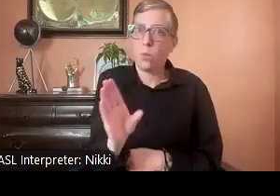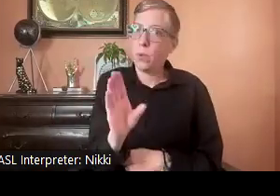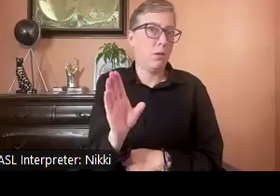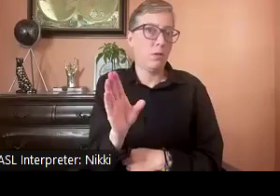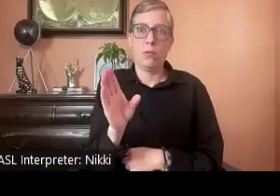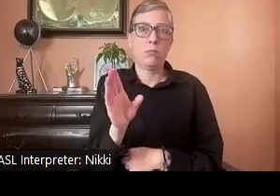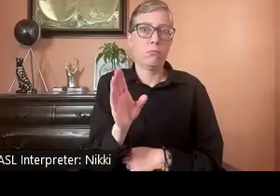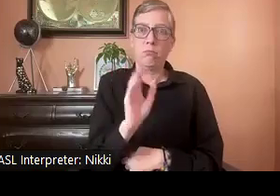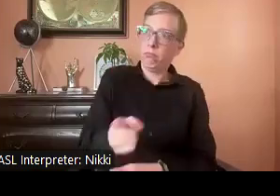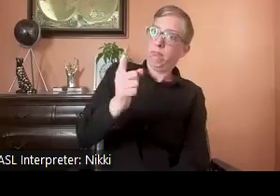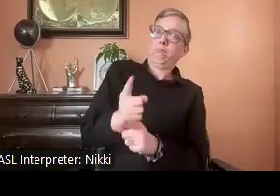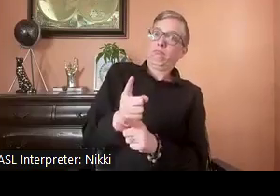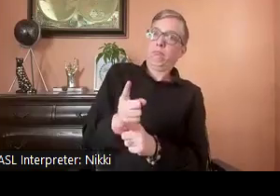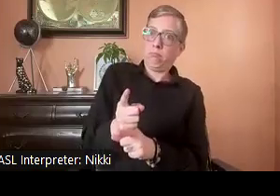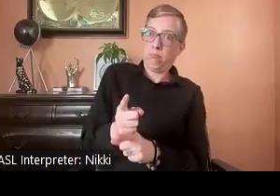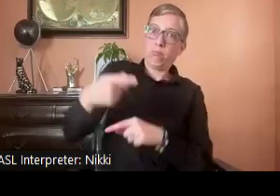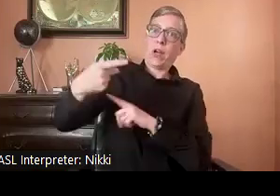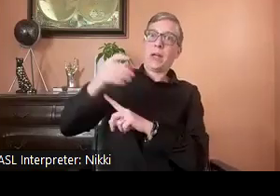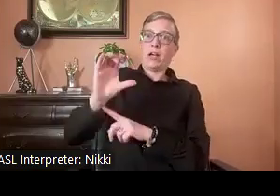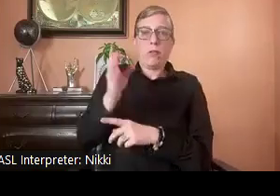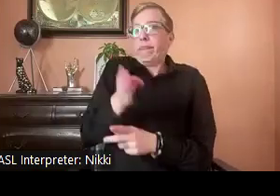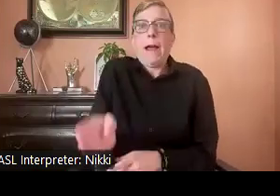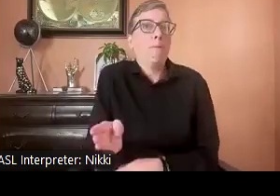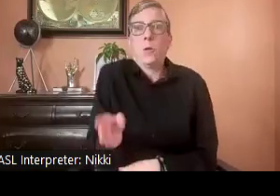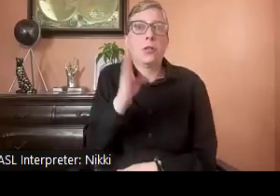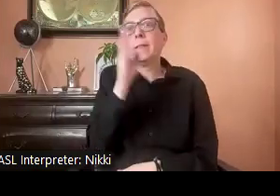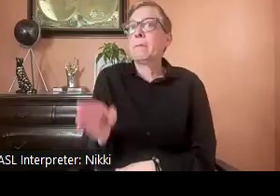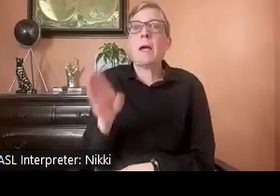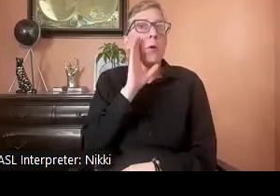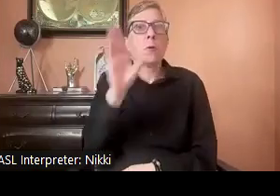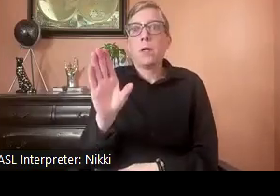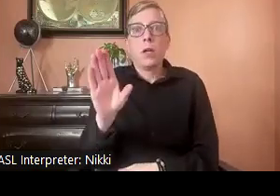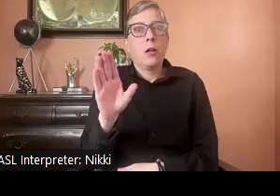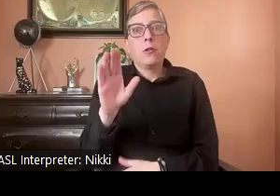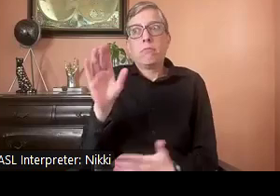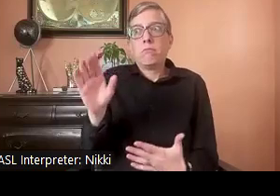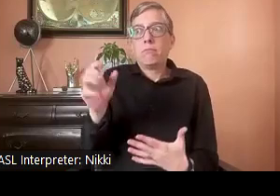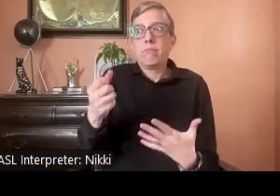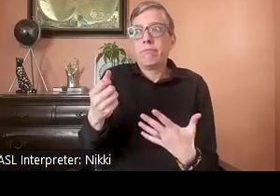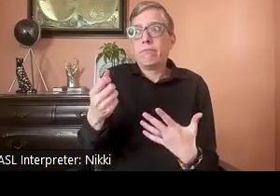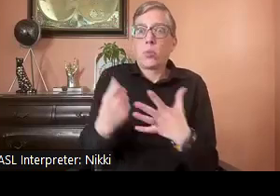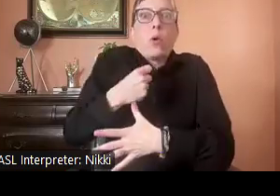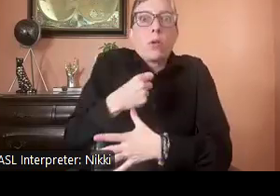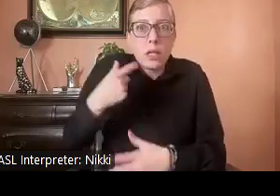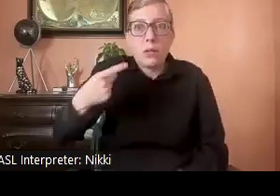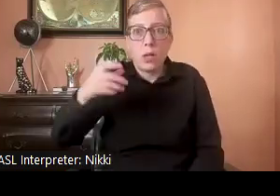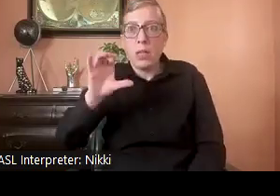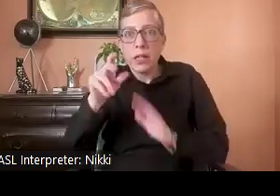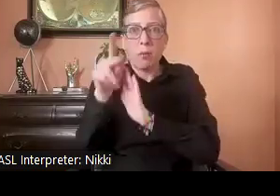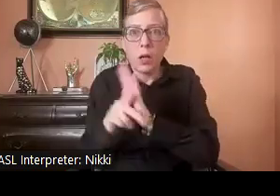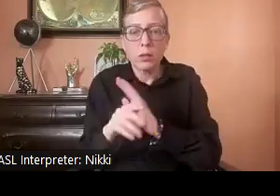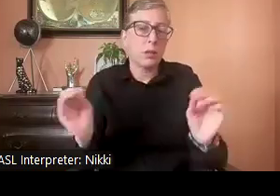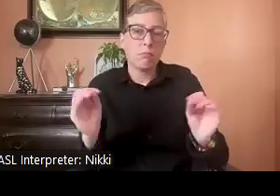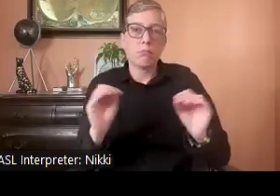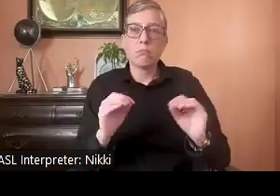never make a front-end investment in primary care policy. So we kind of have to work with what we know and what